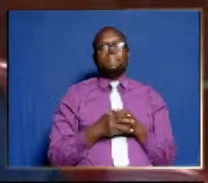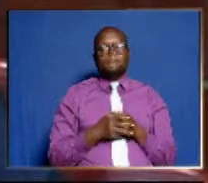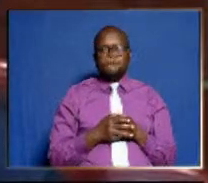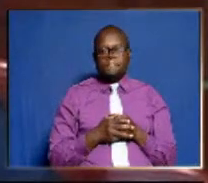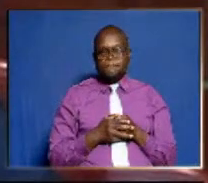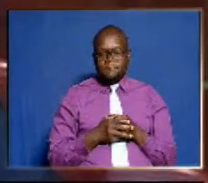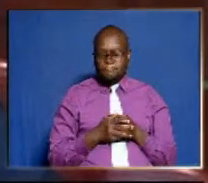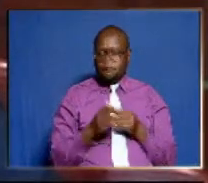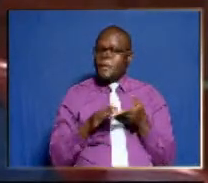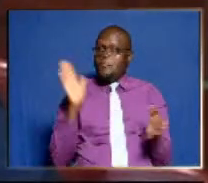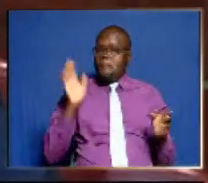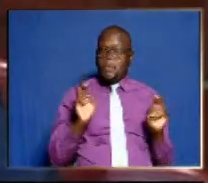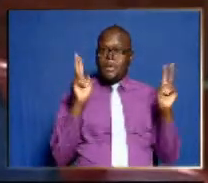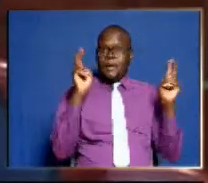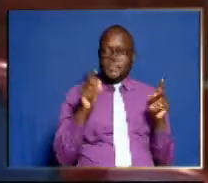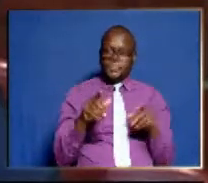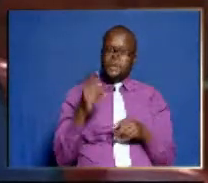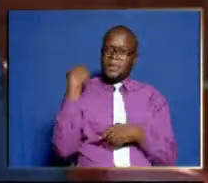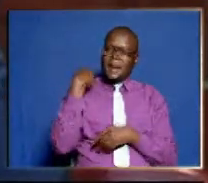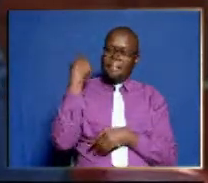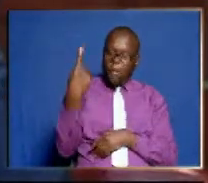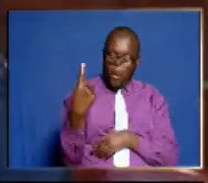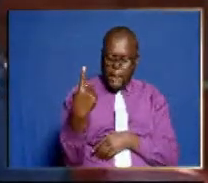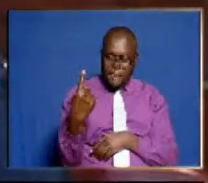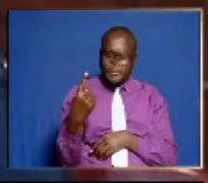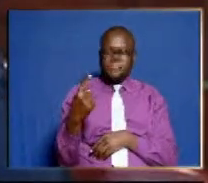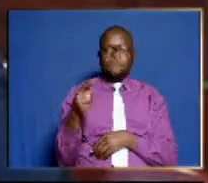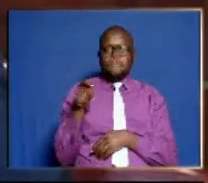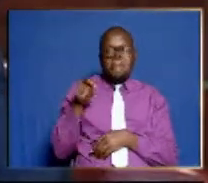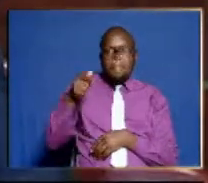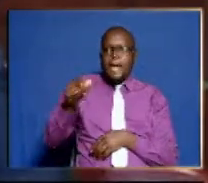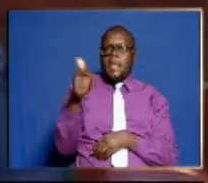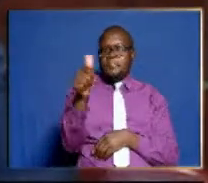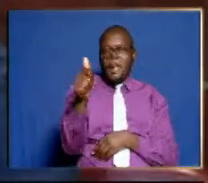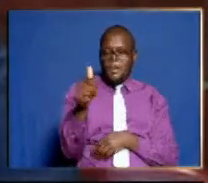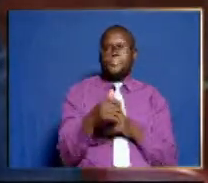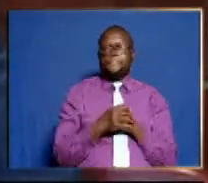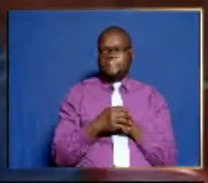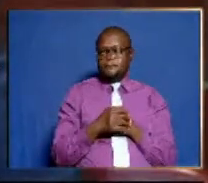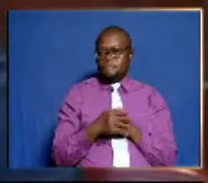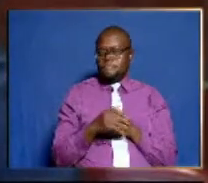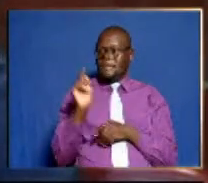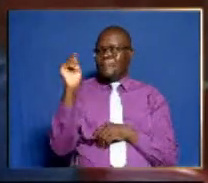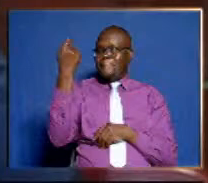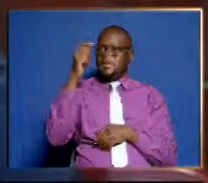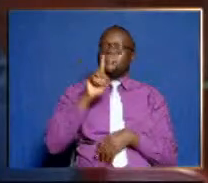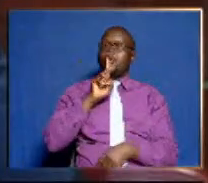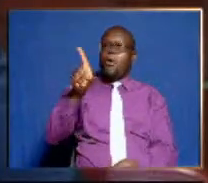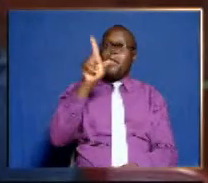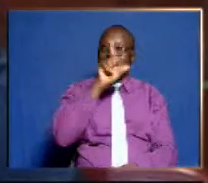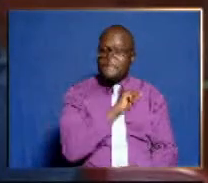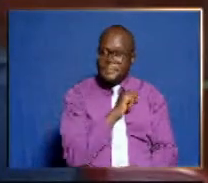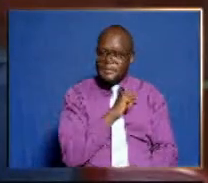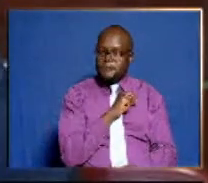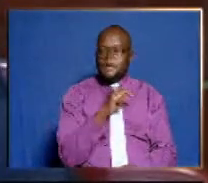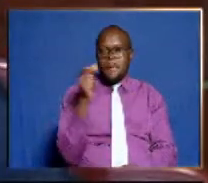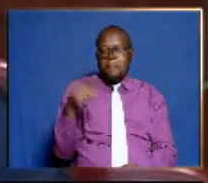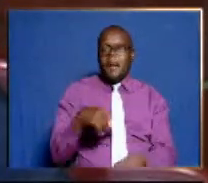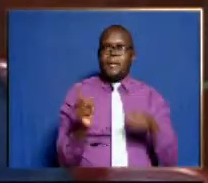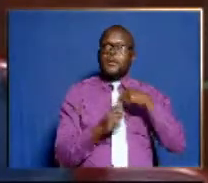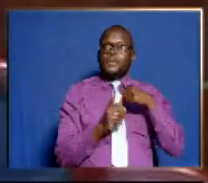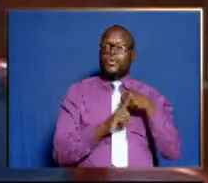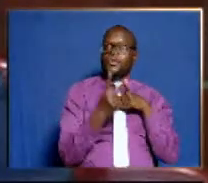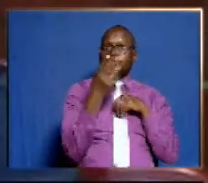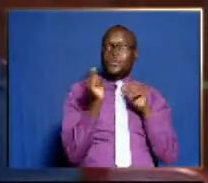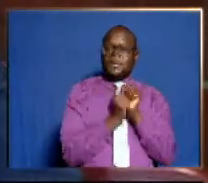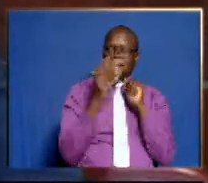A huge issue, one, Mr. Speaker, is the pending bills. That despite the presidential directive in June 2019